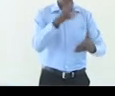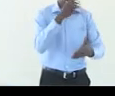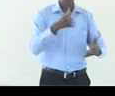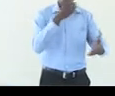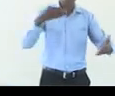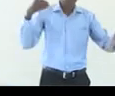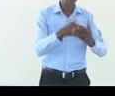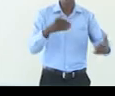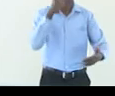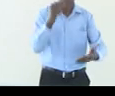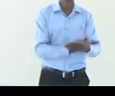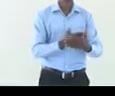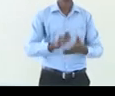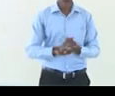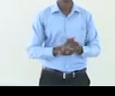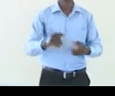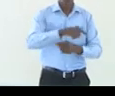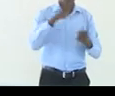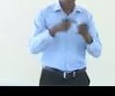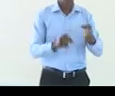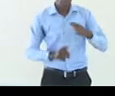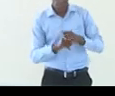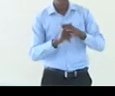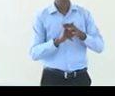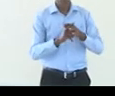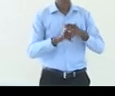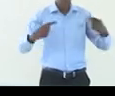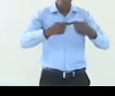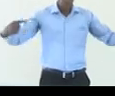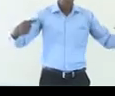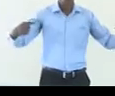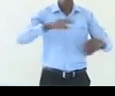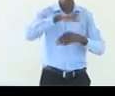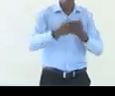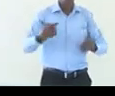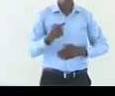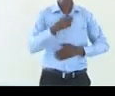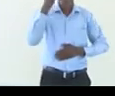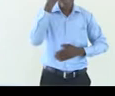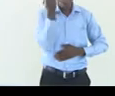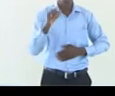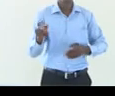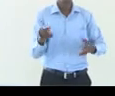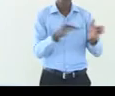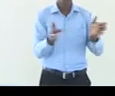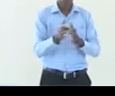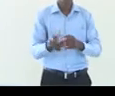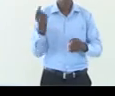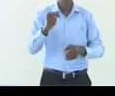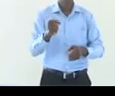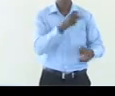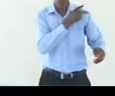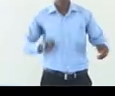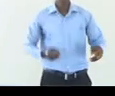mother-in-law, mother-in-law against daughter-in-law. This appears to contradict all we know of Jesus, the Prince of Peace.